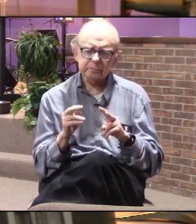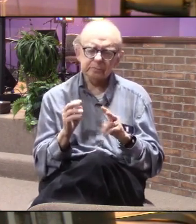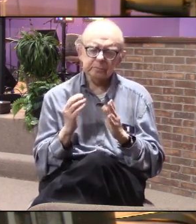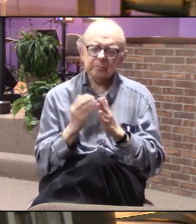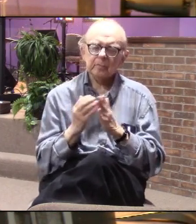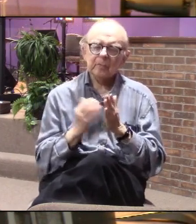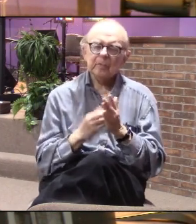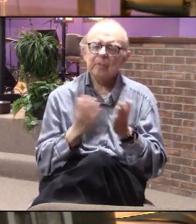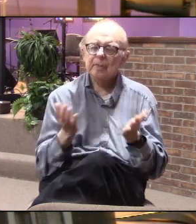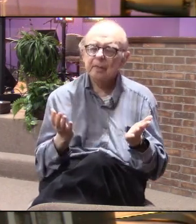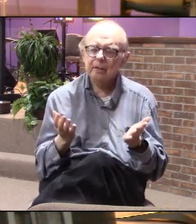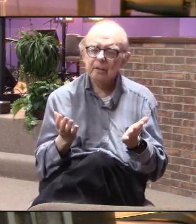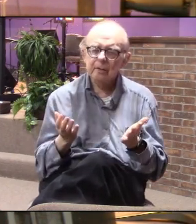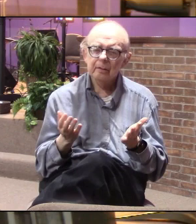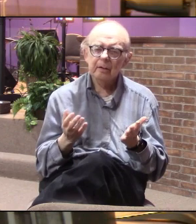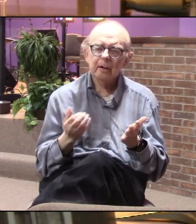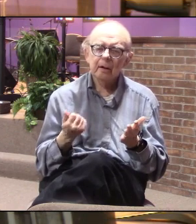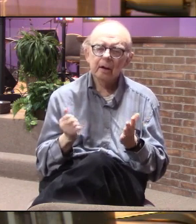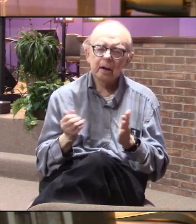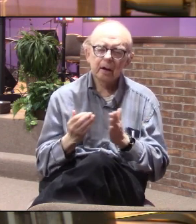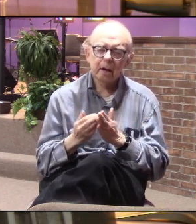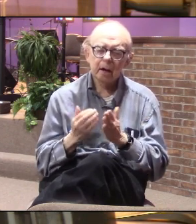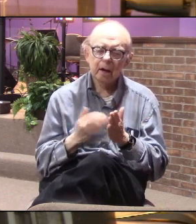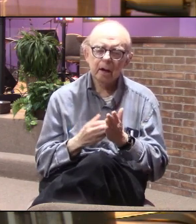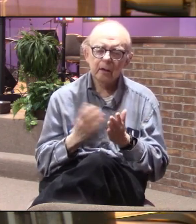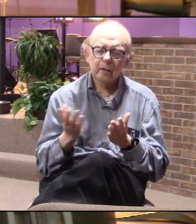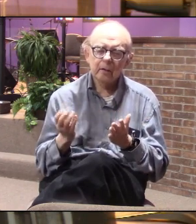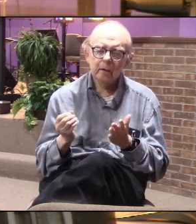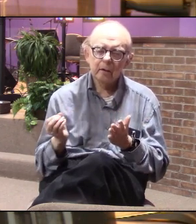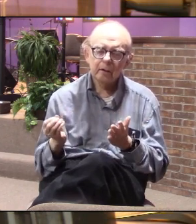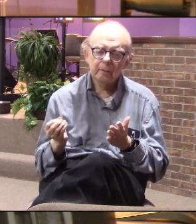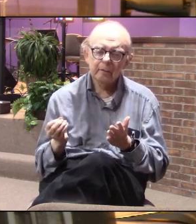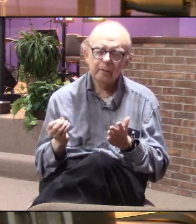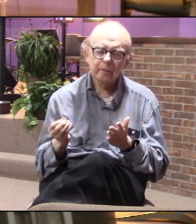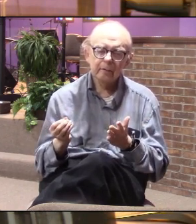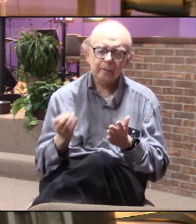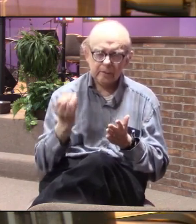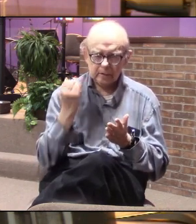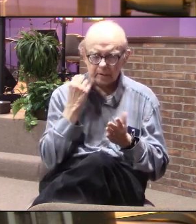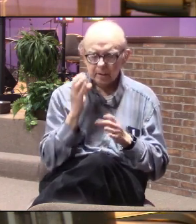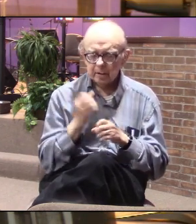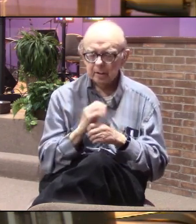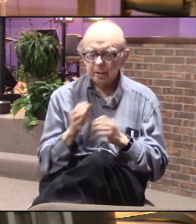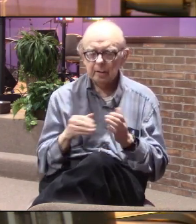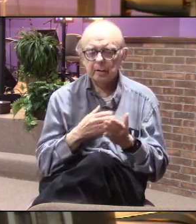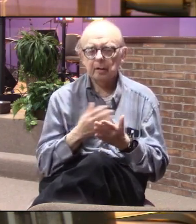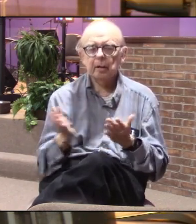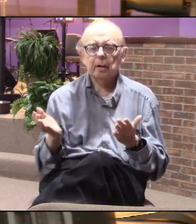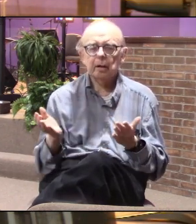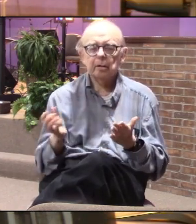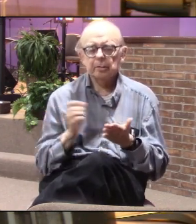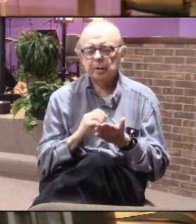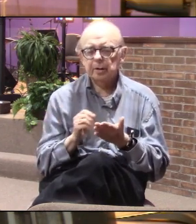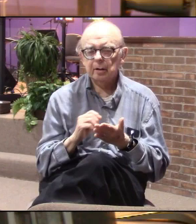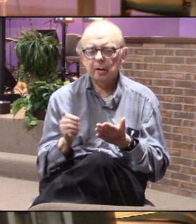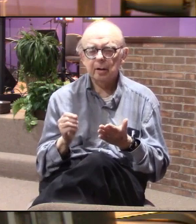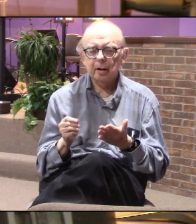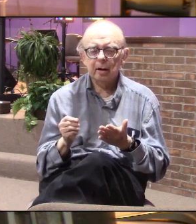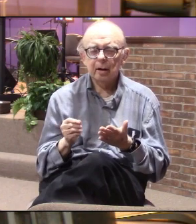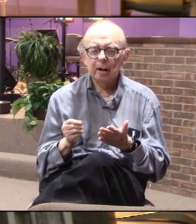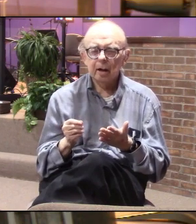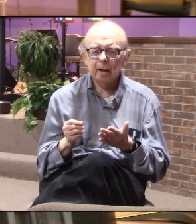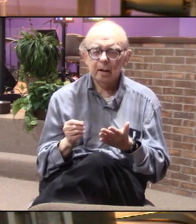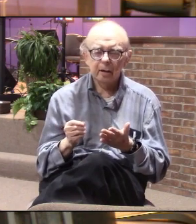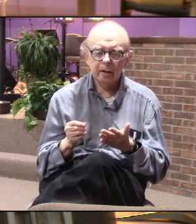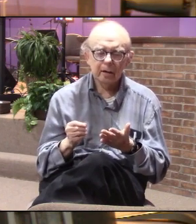lessons and everything, the 10 lessons that we learned. And so if you don't get all of this, don't worry about writing it down. I took